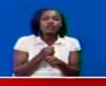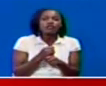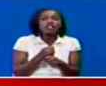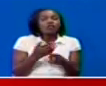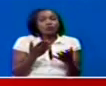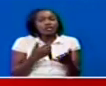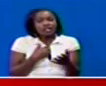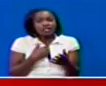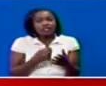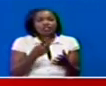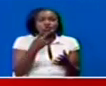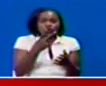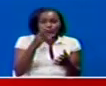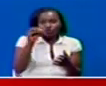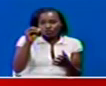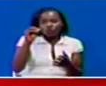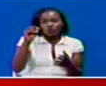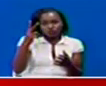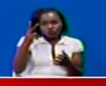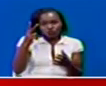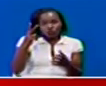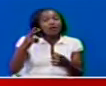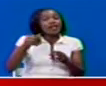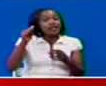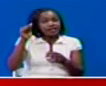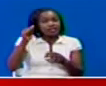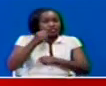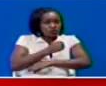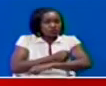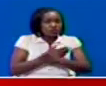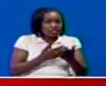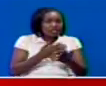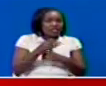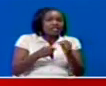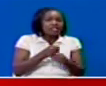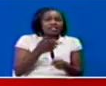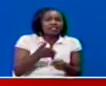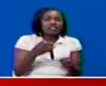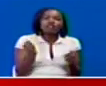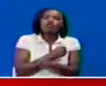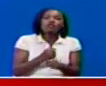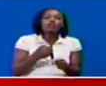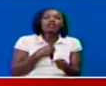registered 202 straight A's. This year, they couldn't produce 10.